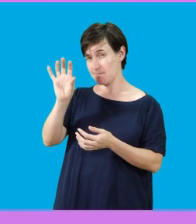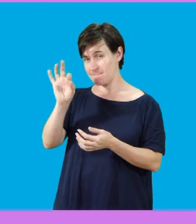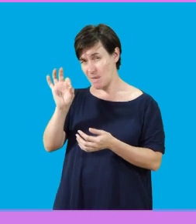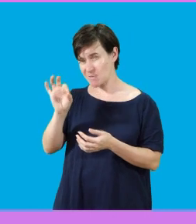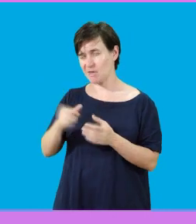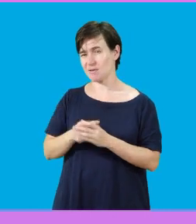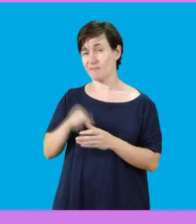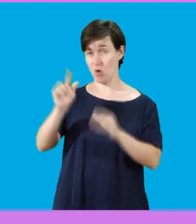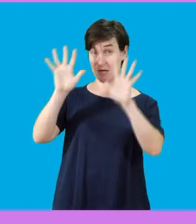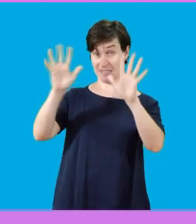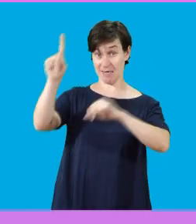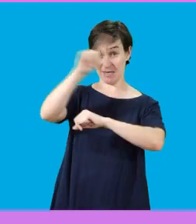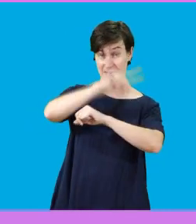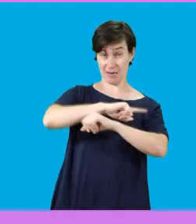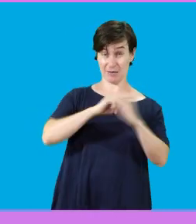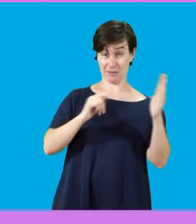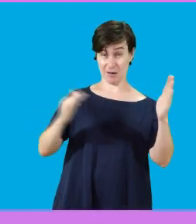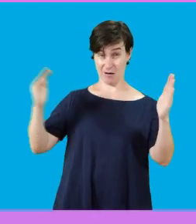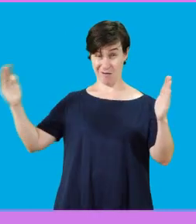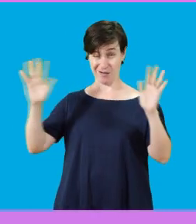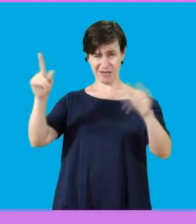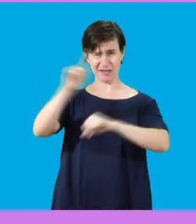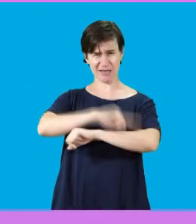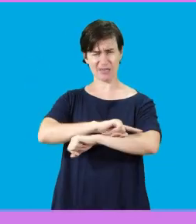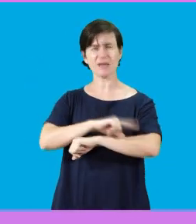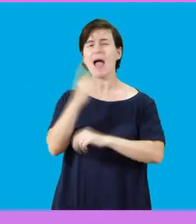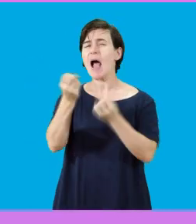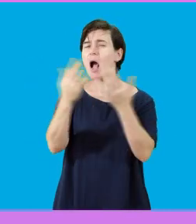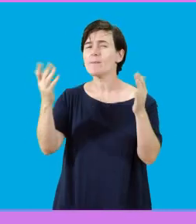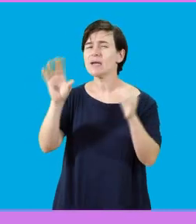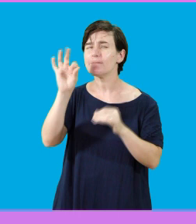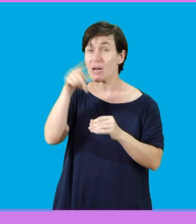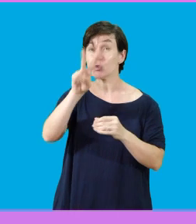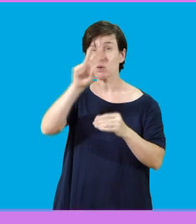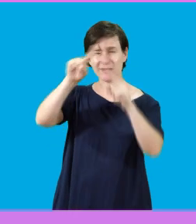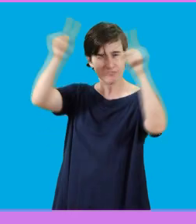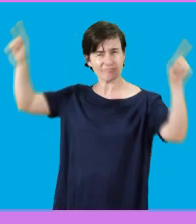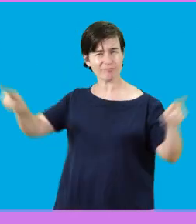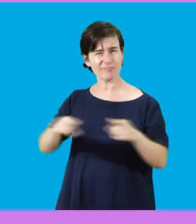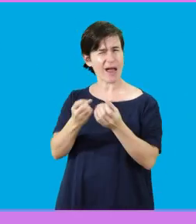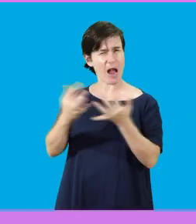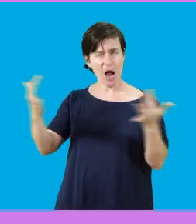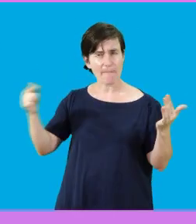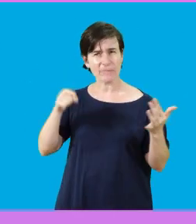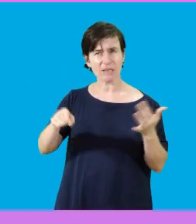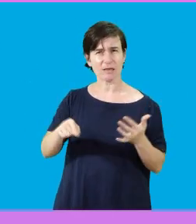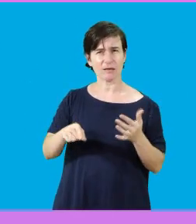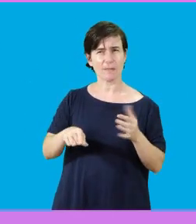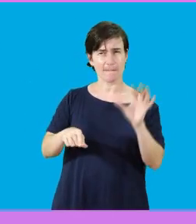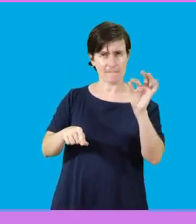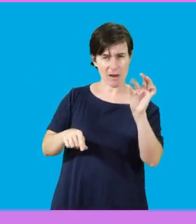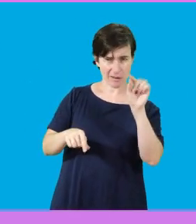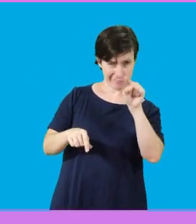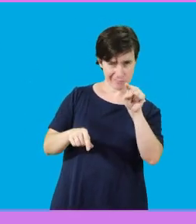is the probability of choosing a Monday in this 10-day forecast? Then how many Mondays do we have here? We'll say probability is equal. We've got a Monday